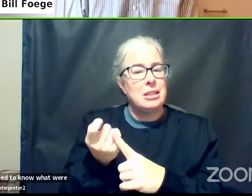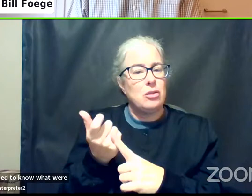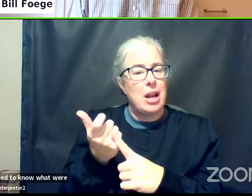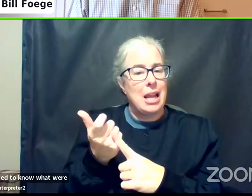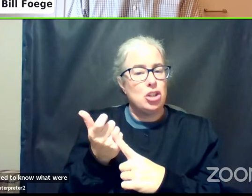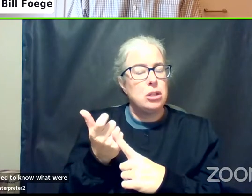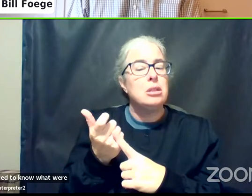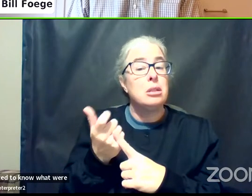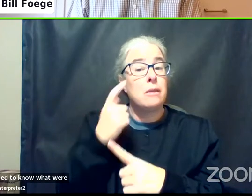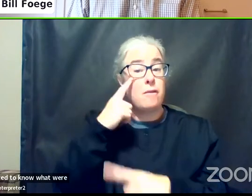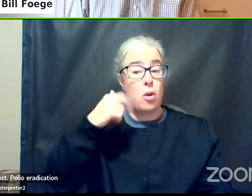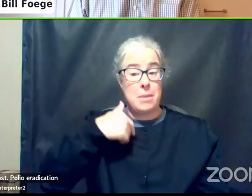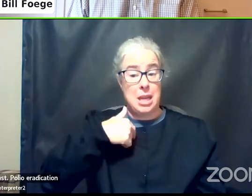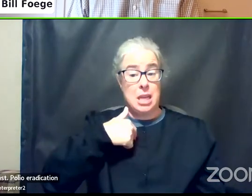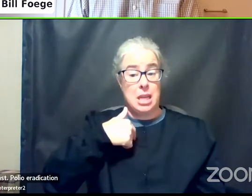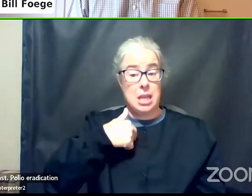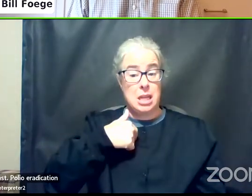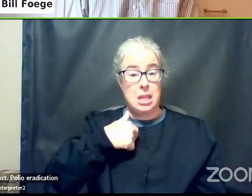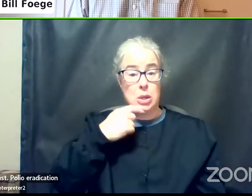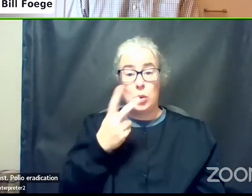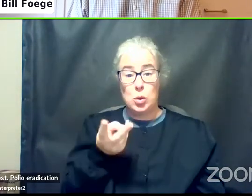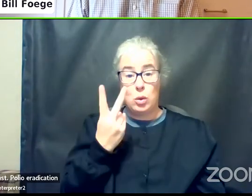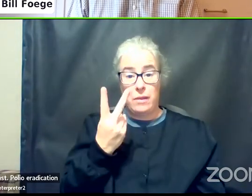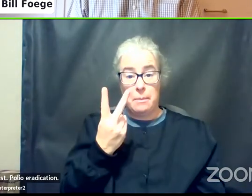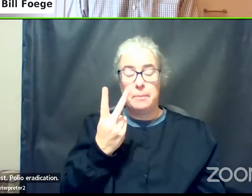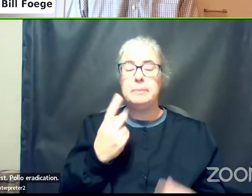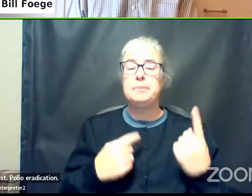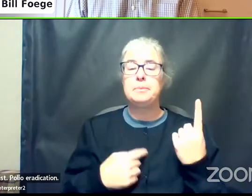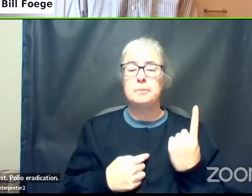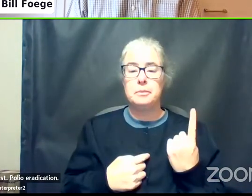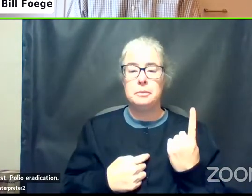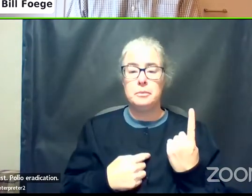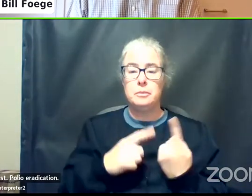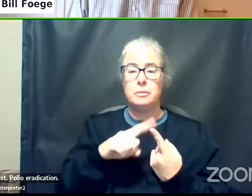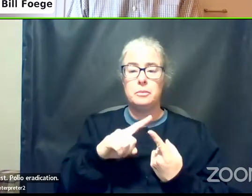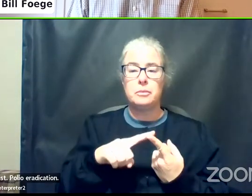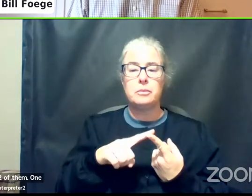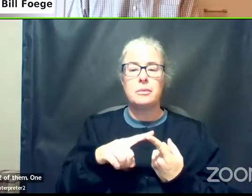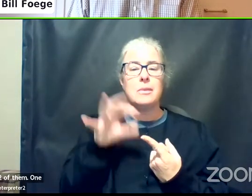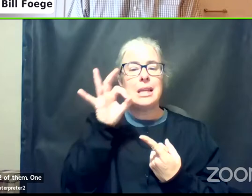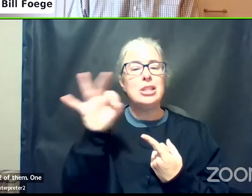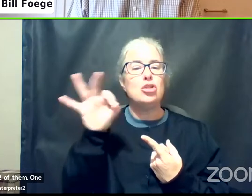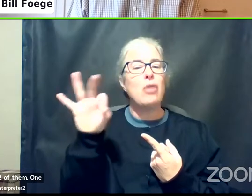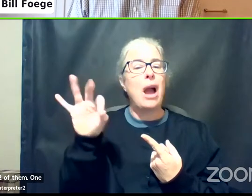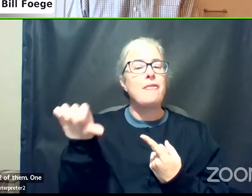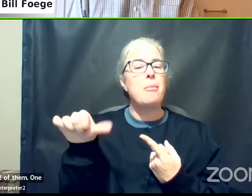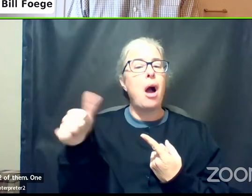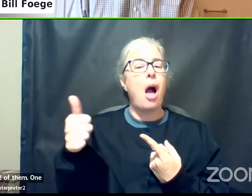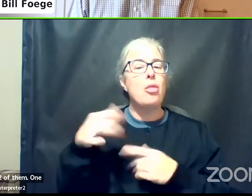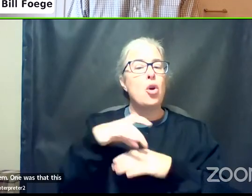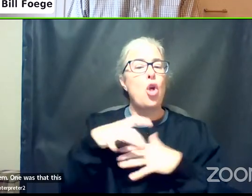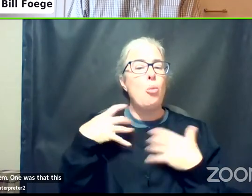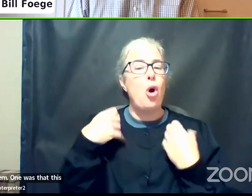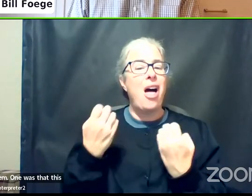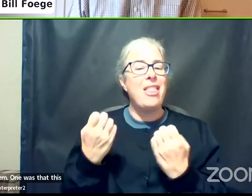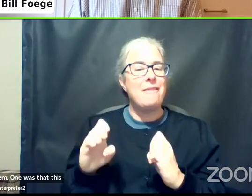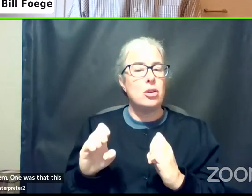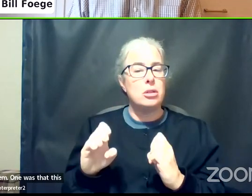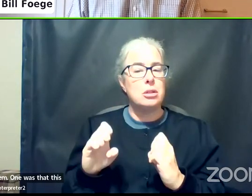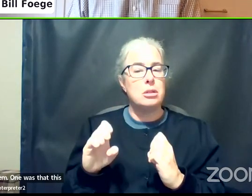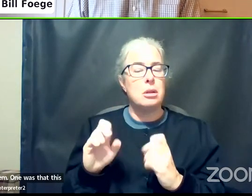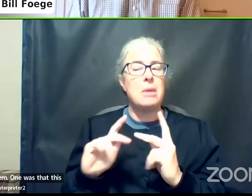and for me there were two of them one was that this would distract from other Global Health efforts